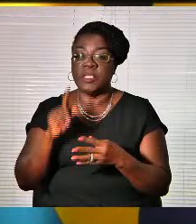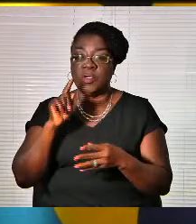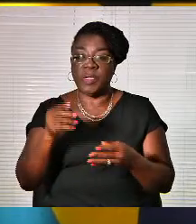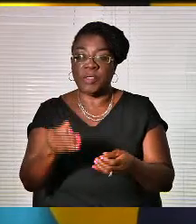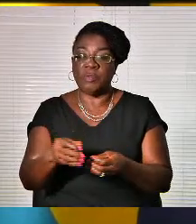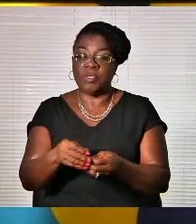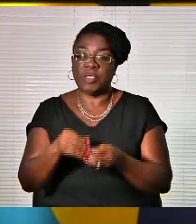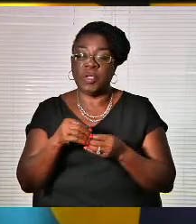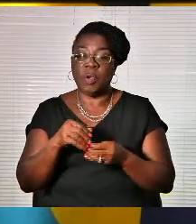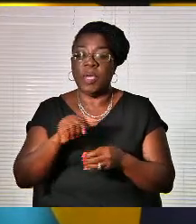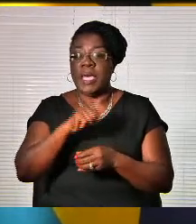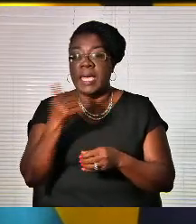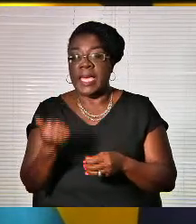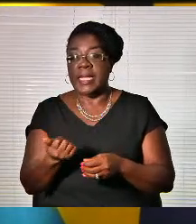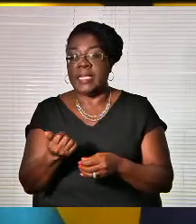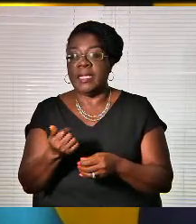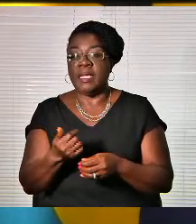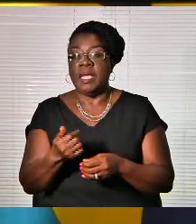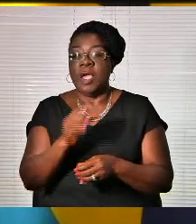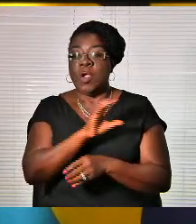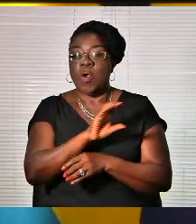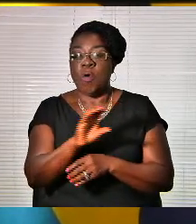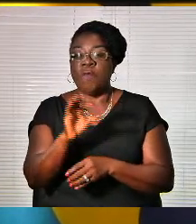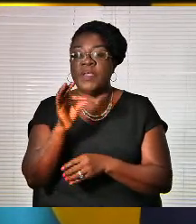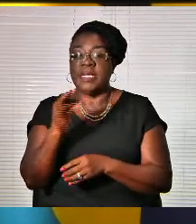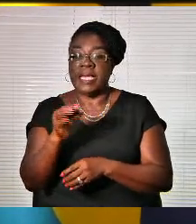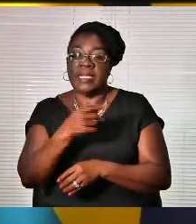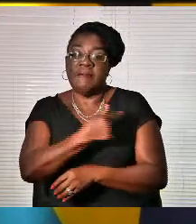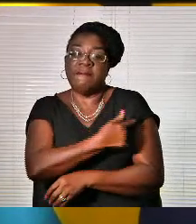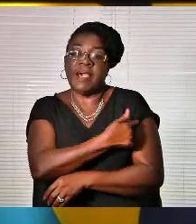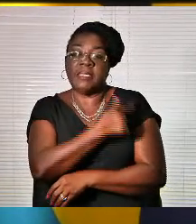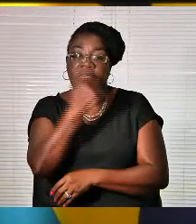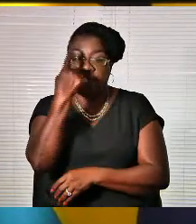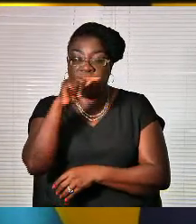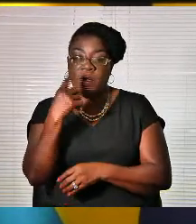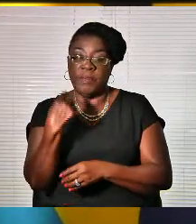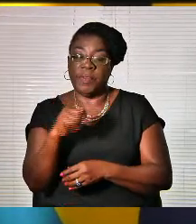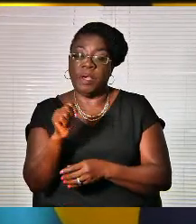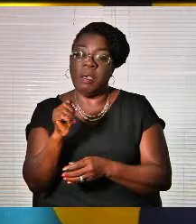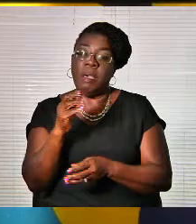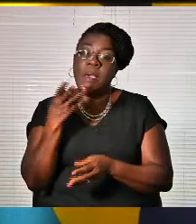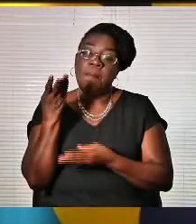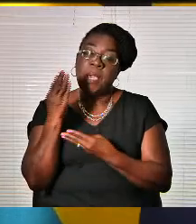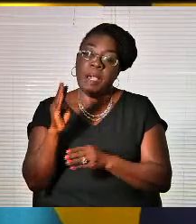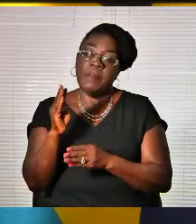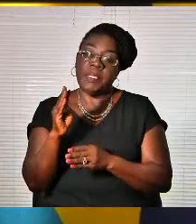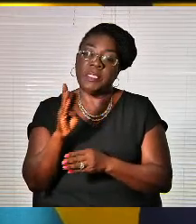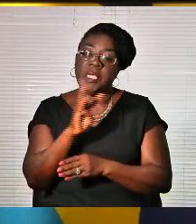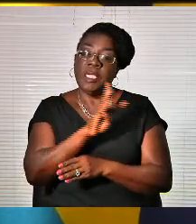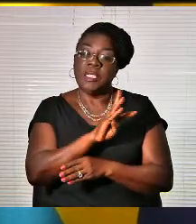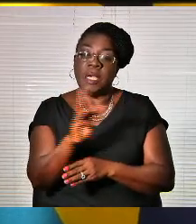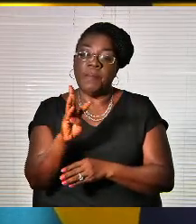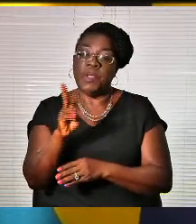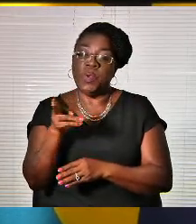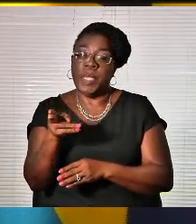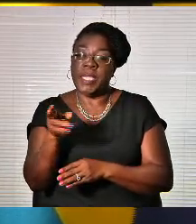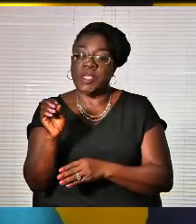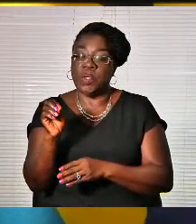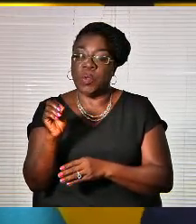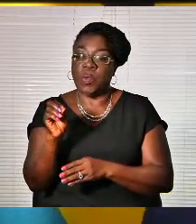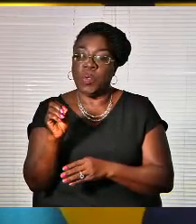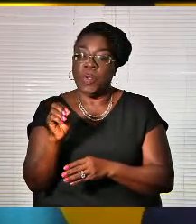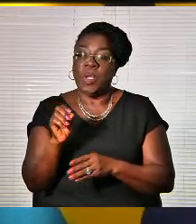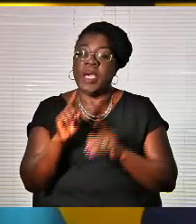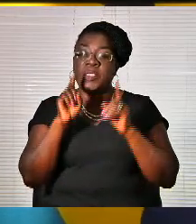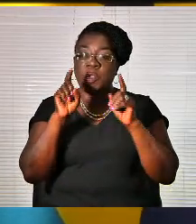any potential COVID vaccine for the Bahamas. The WHO has required that all